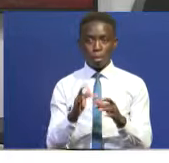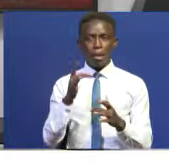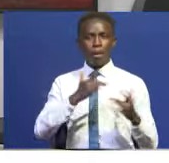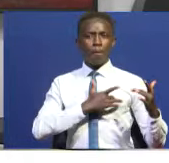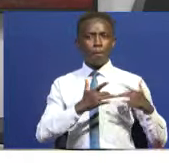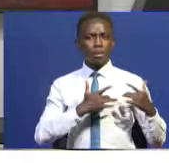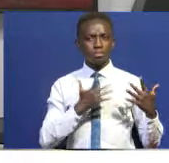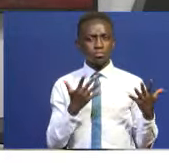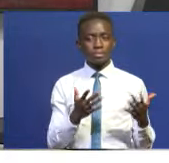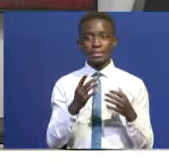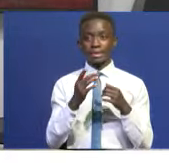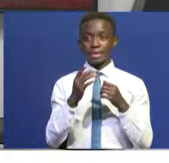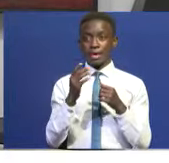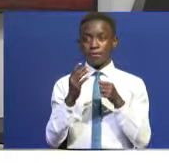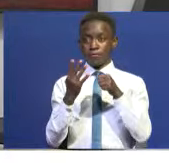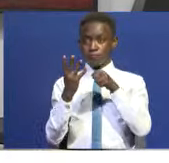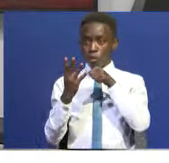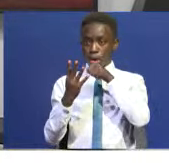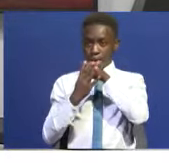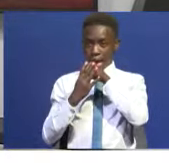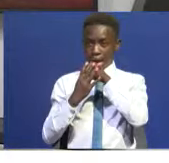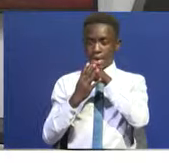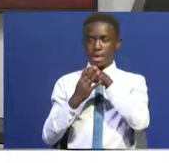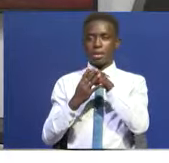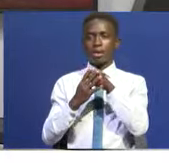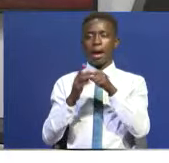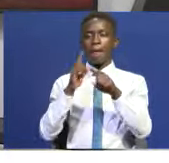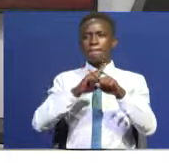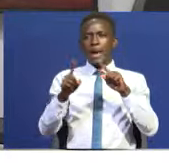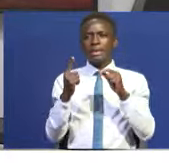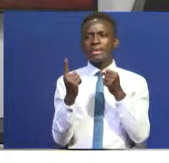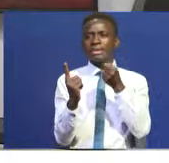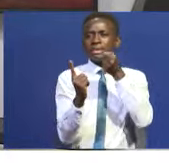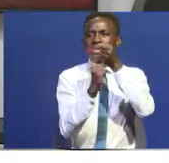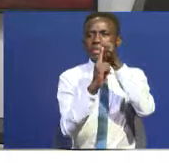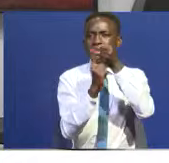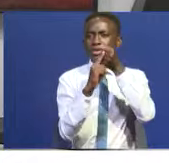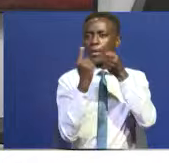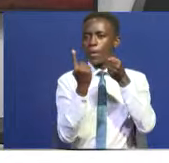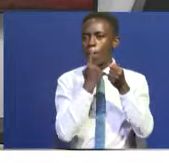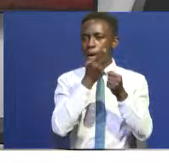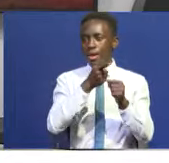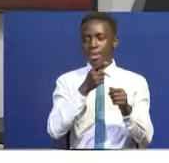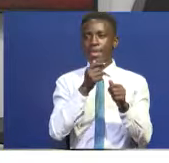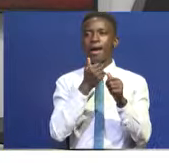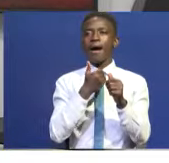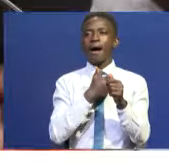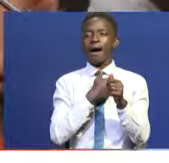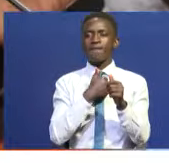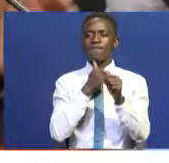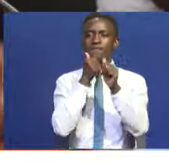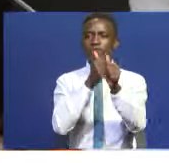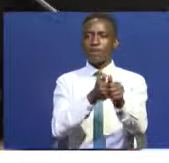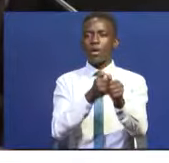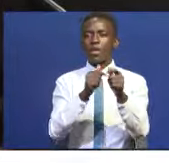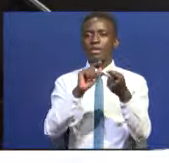of 49 tourist facilities have subscribed to the standardized leases.